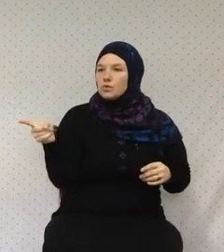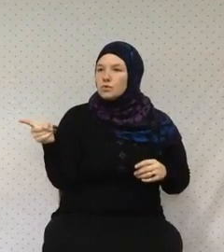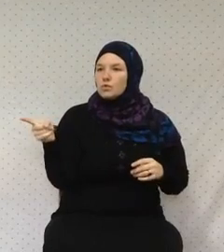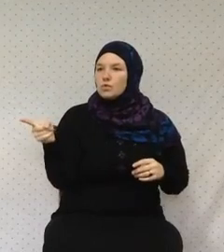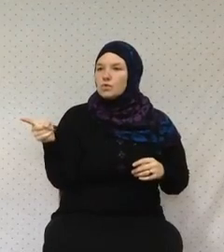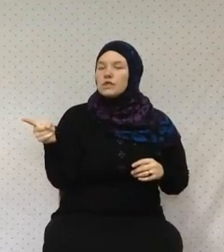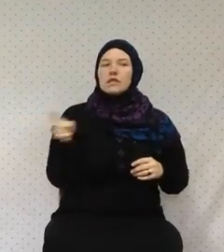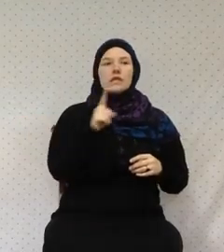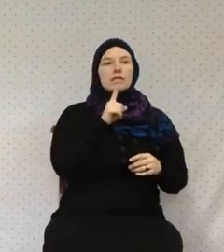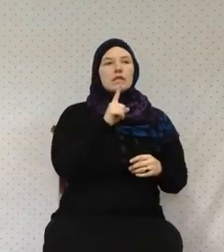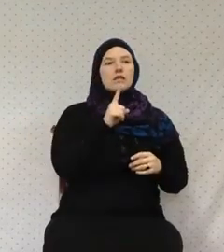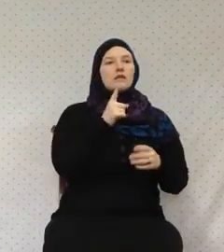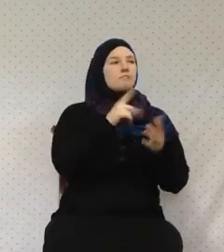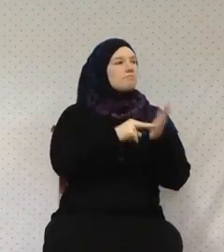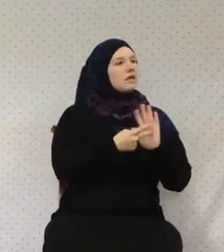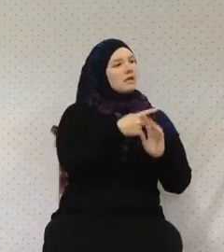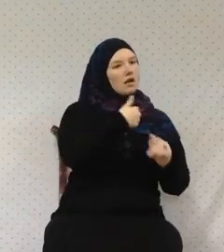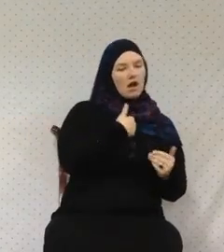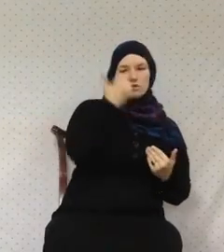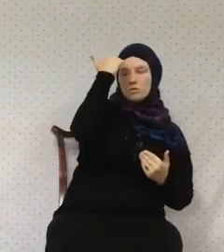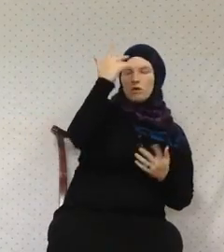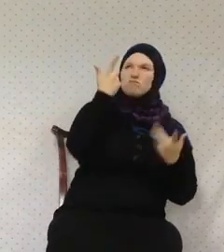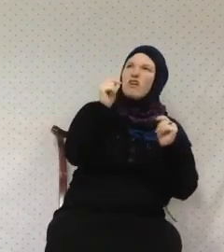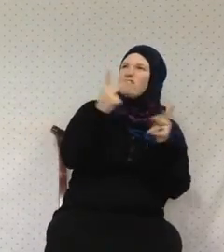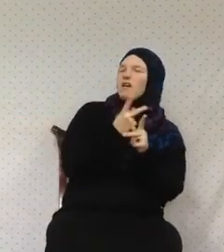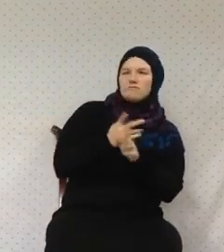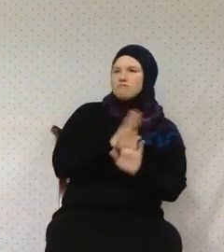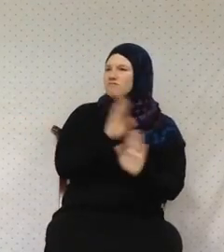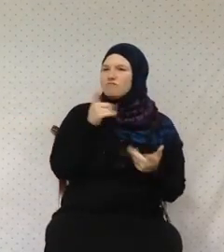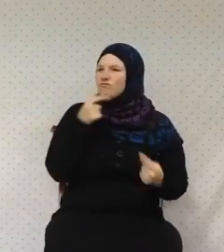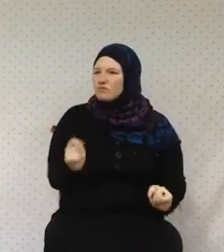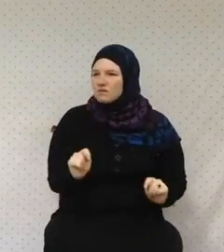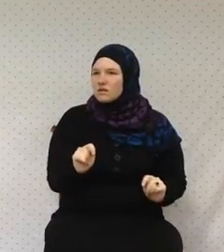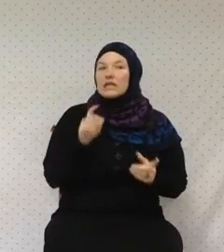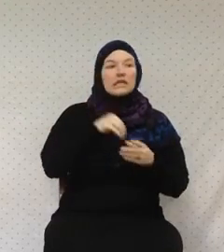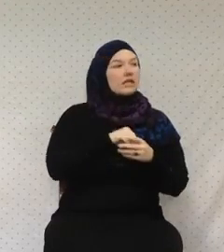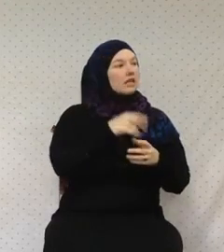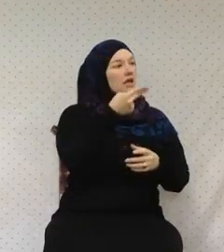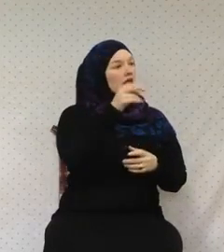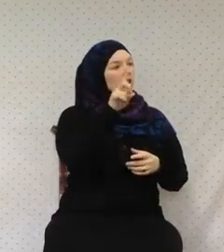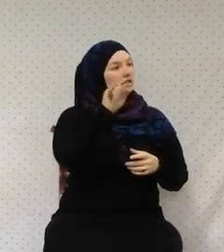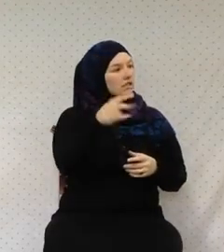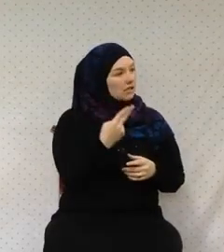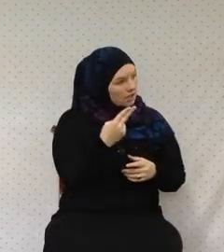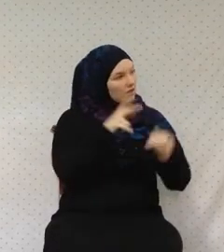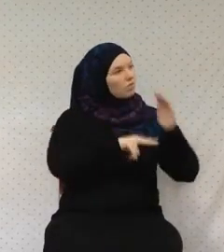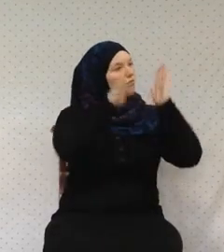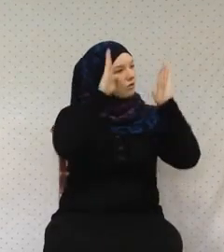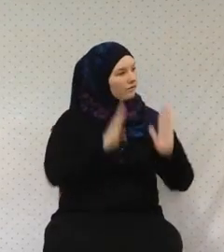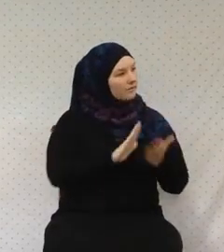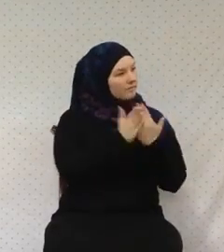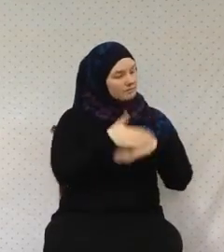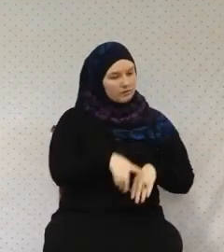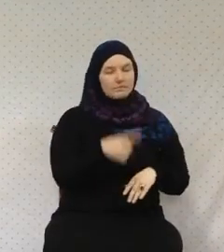qada or His qadar, to your measures. And that's why in the hadith the Prophet sallallahu